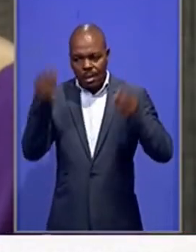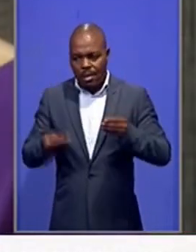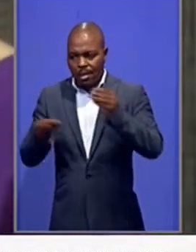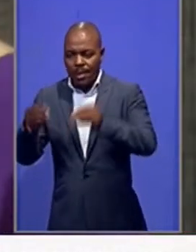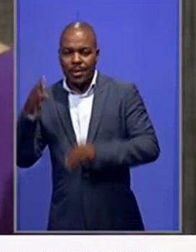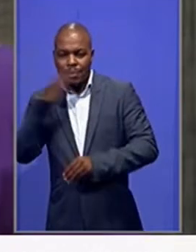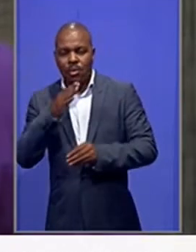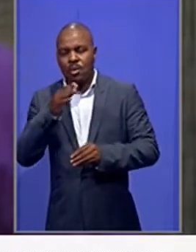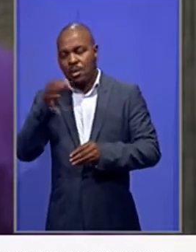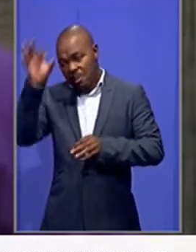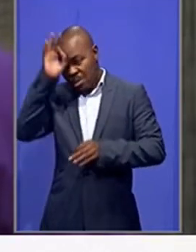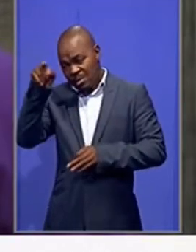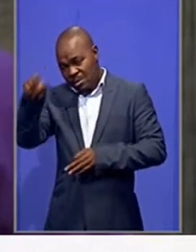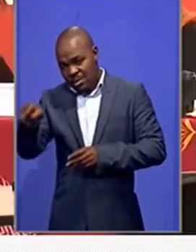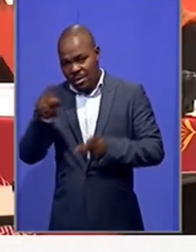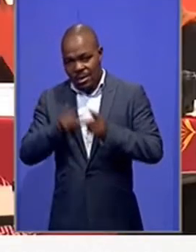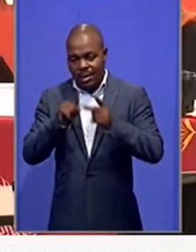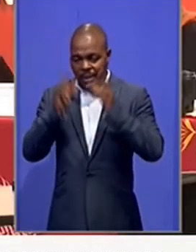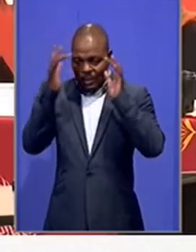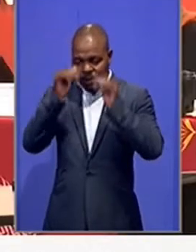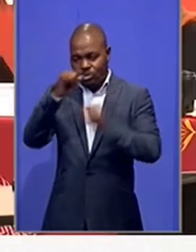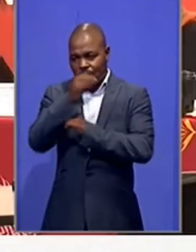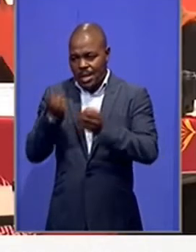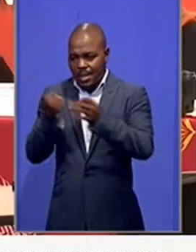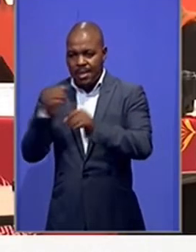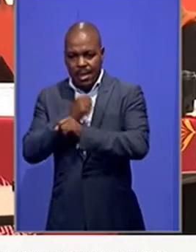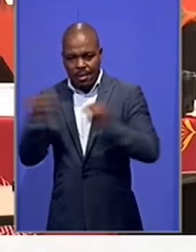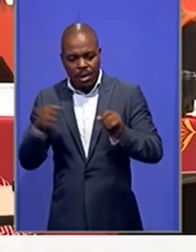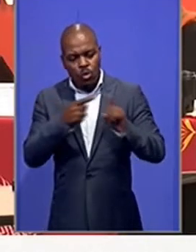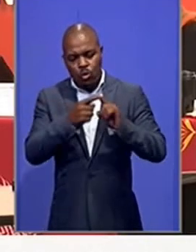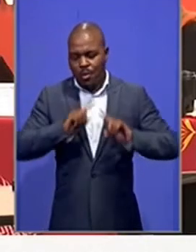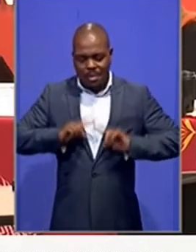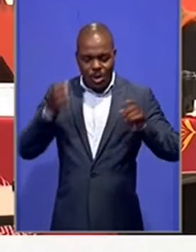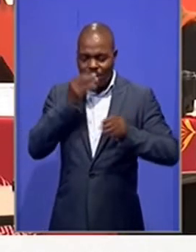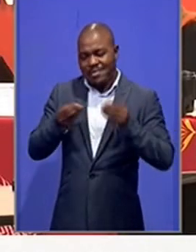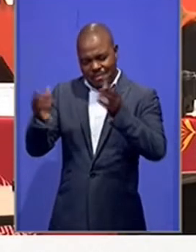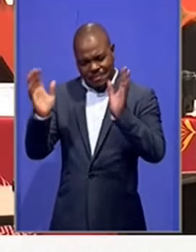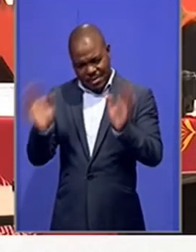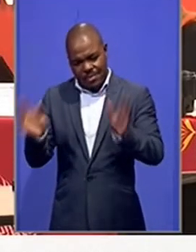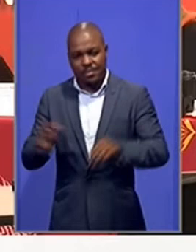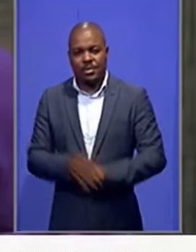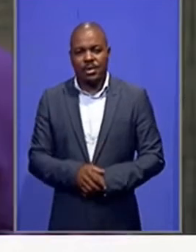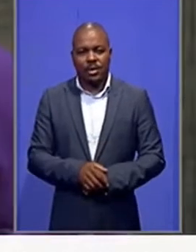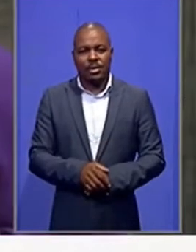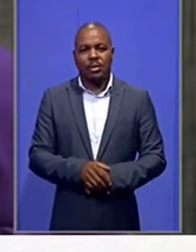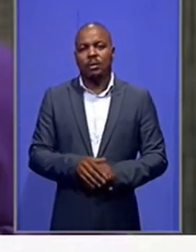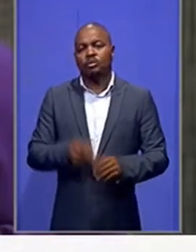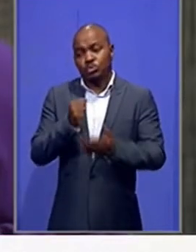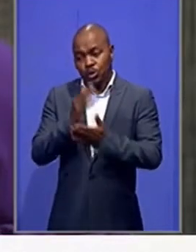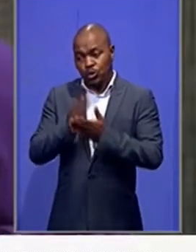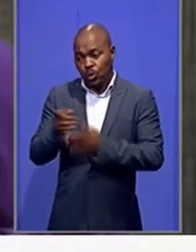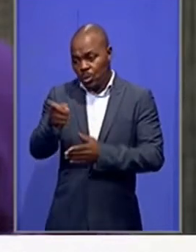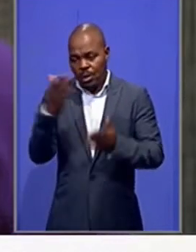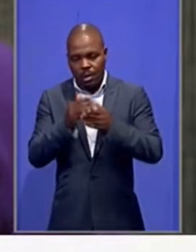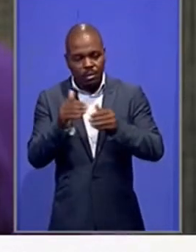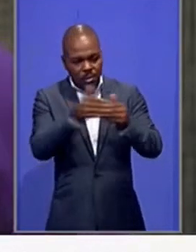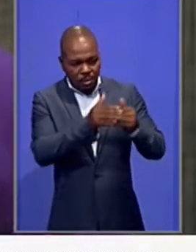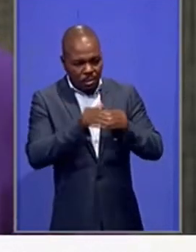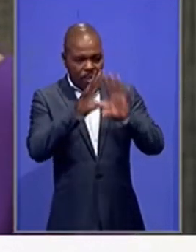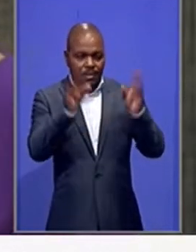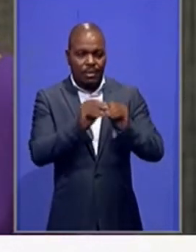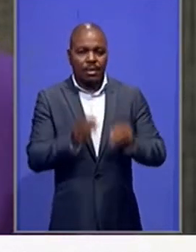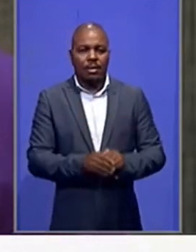Joint Operation le Intelligence Structure gareng ga tse dingwe go netefatsa gore ba tshola maemo a le ka fa tlase ga taolo.